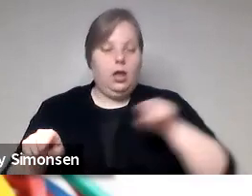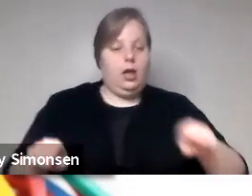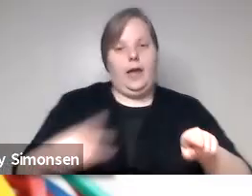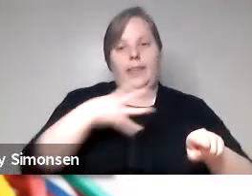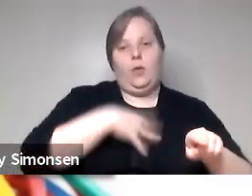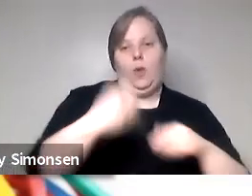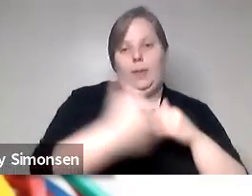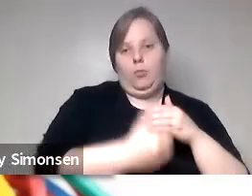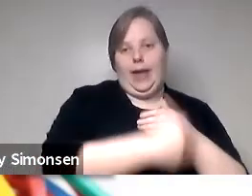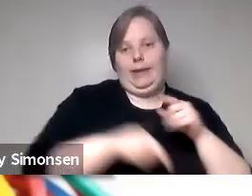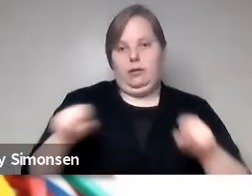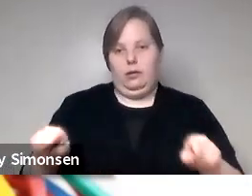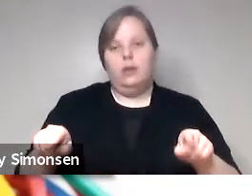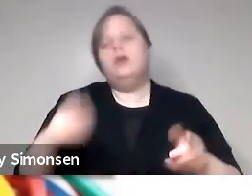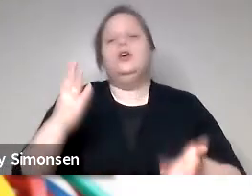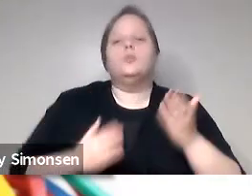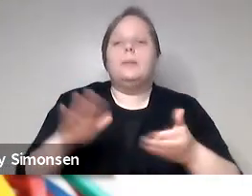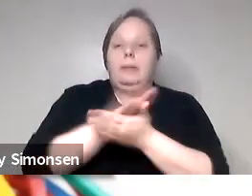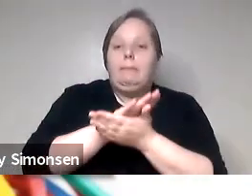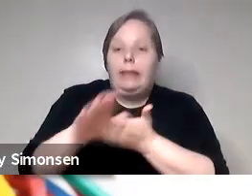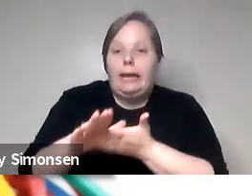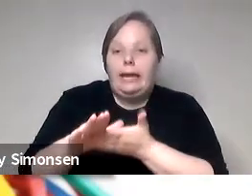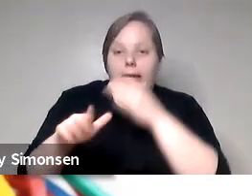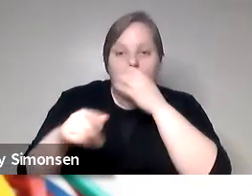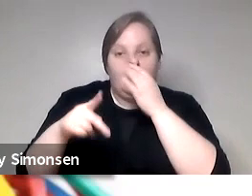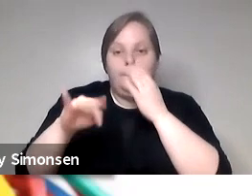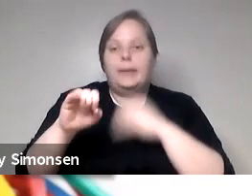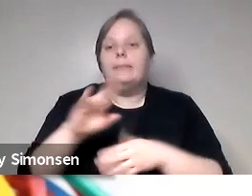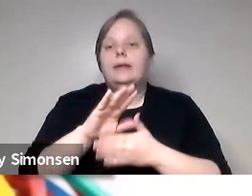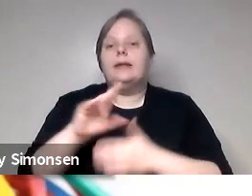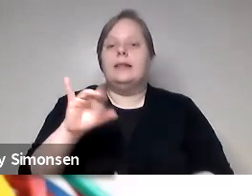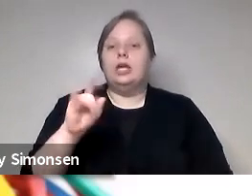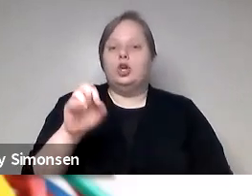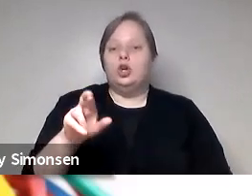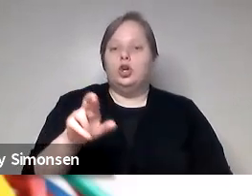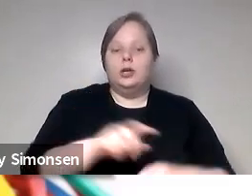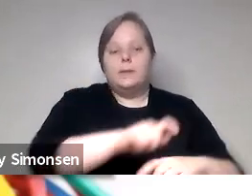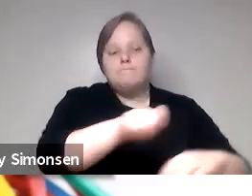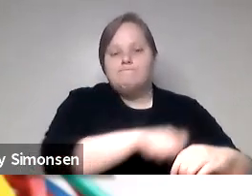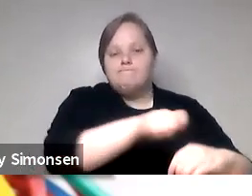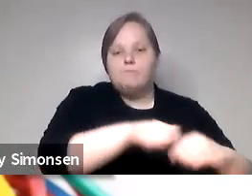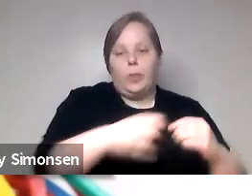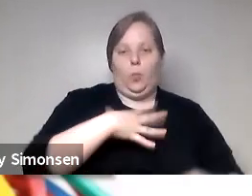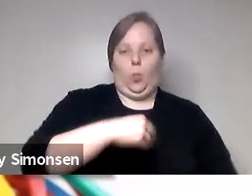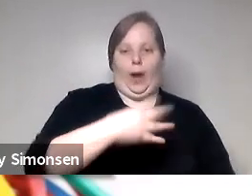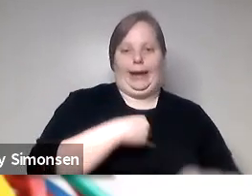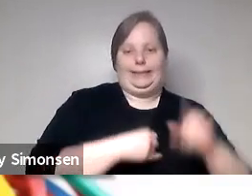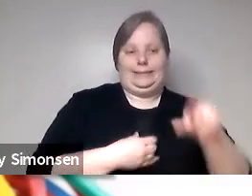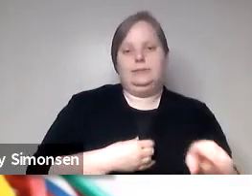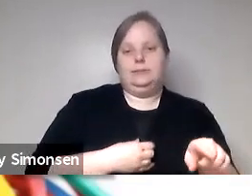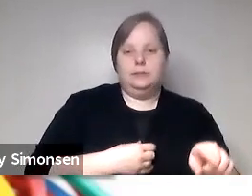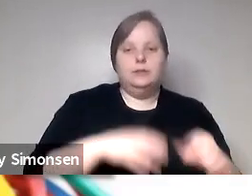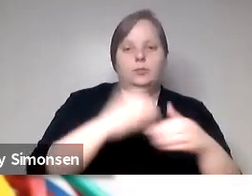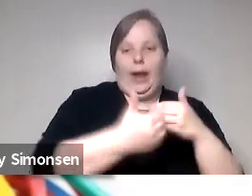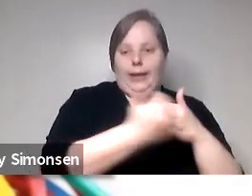the plain pipe cleaner might go around the white bread, and the fuzzy pipe cleaner or the scratchy pipe cleaner